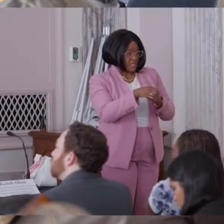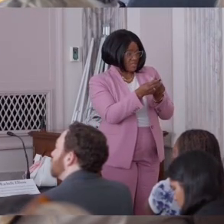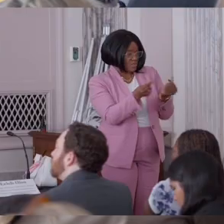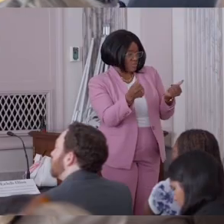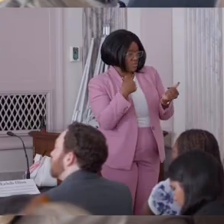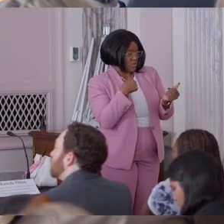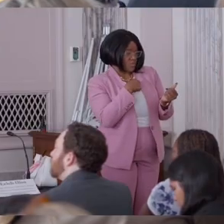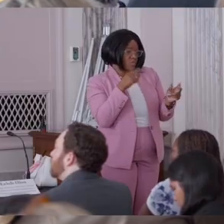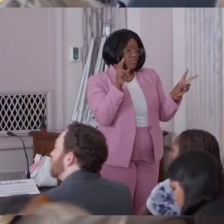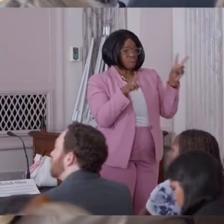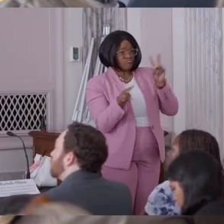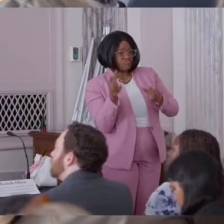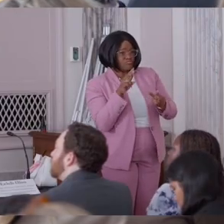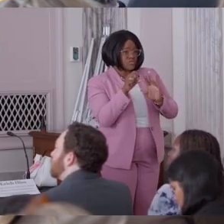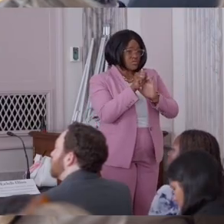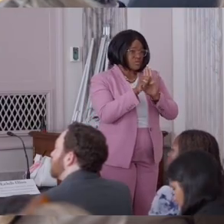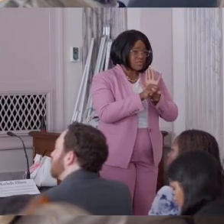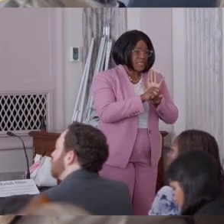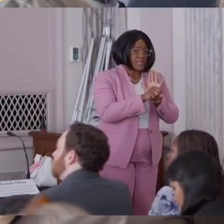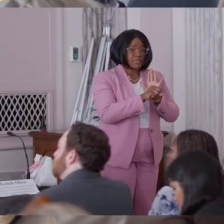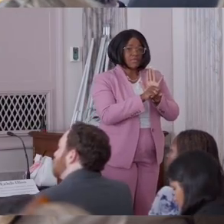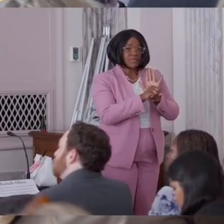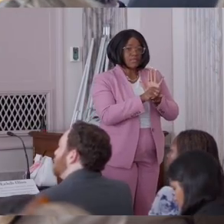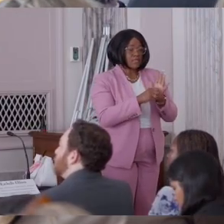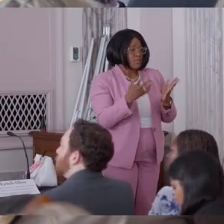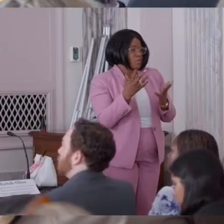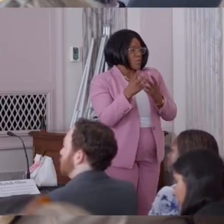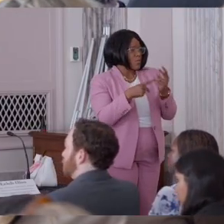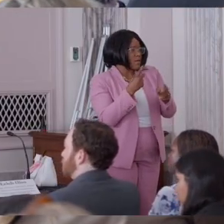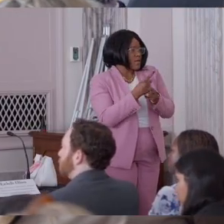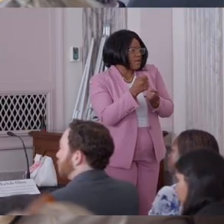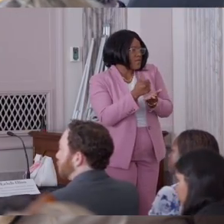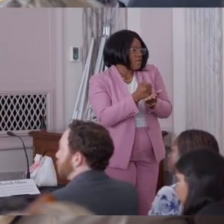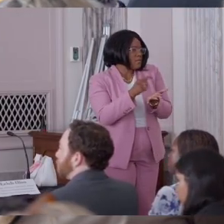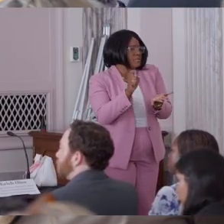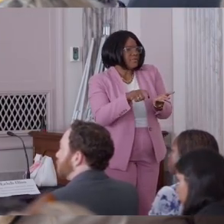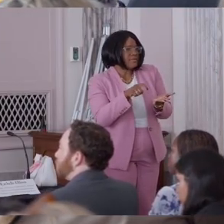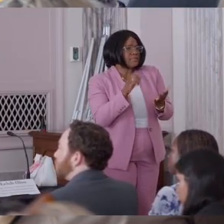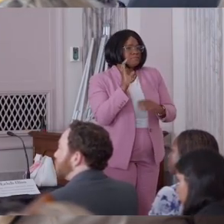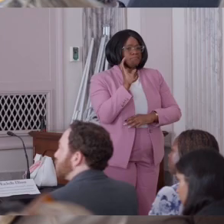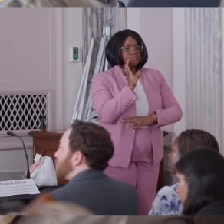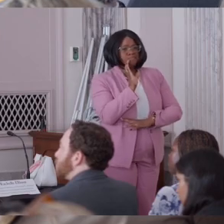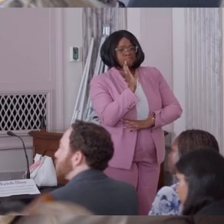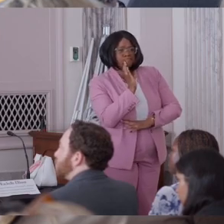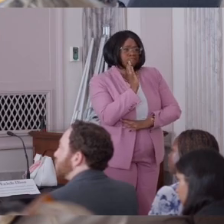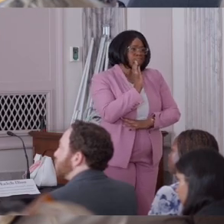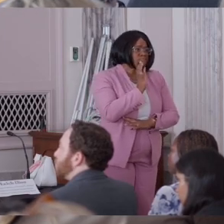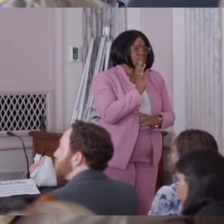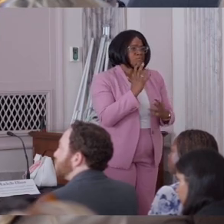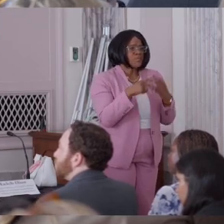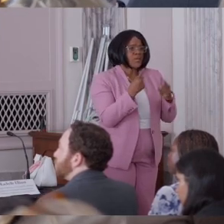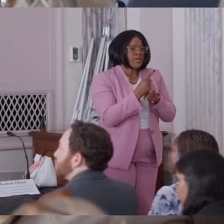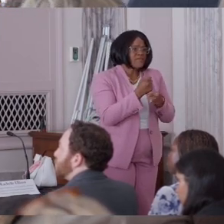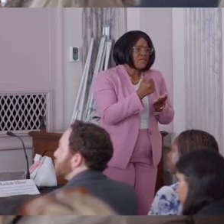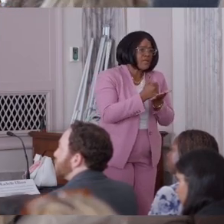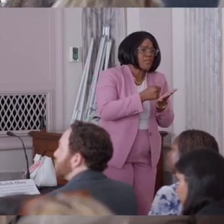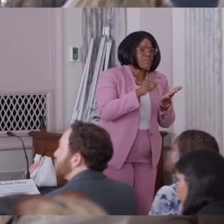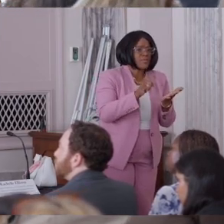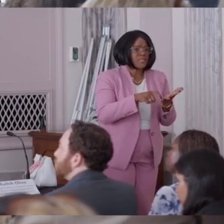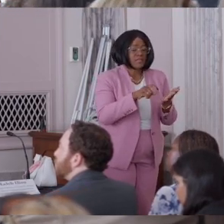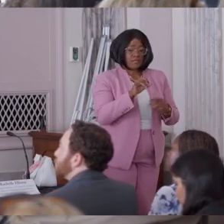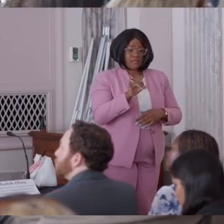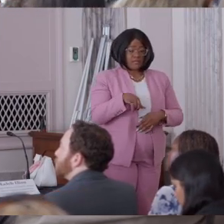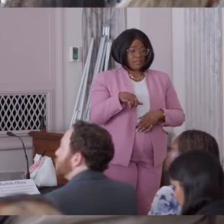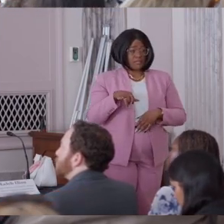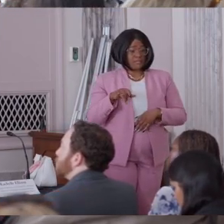looked around the state at what kind of help was needed. We knew that we needed government help, and at the